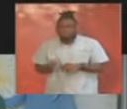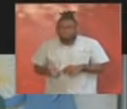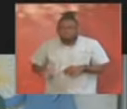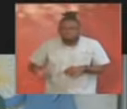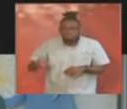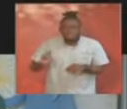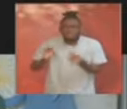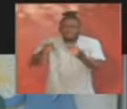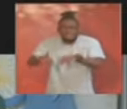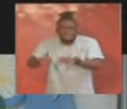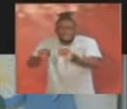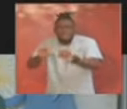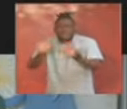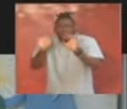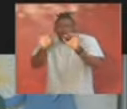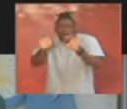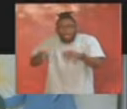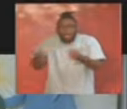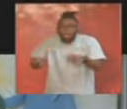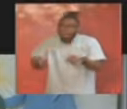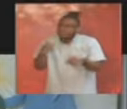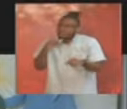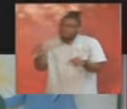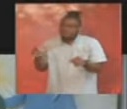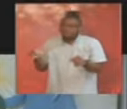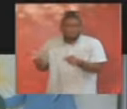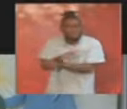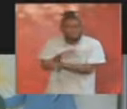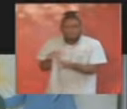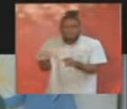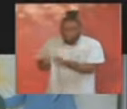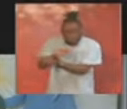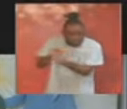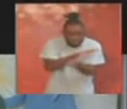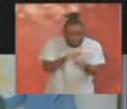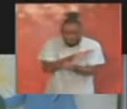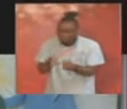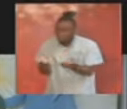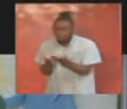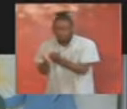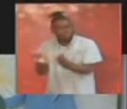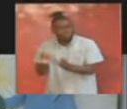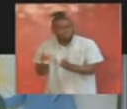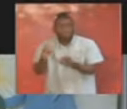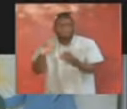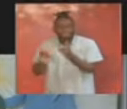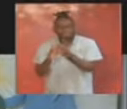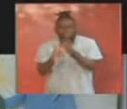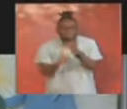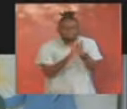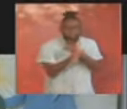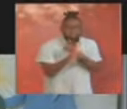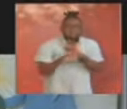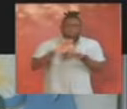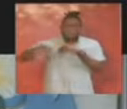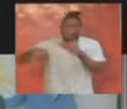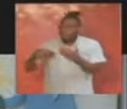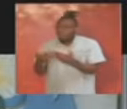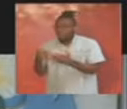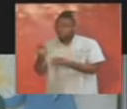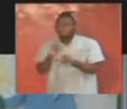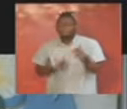maximal occupancy, because we want to have the physical distancing between persons. So for all our tourism